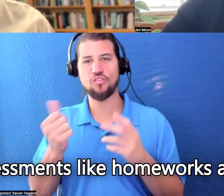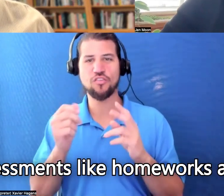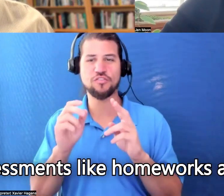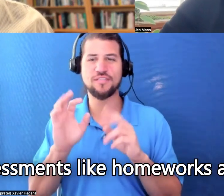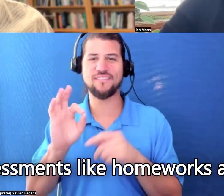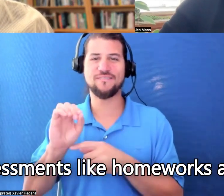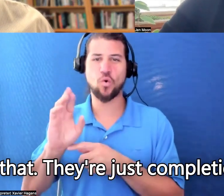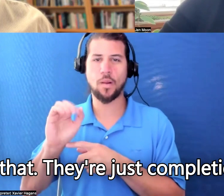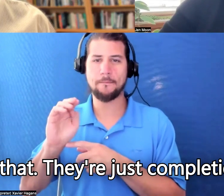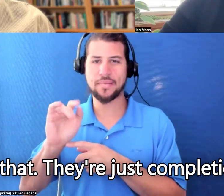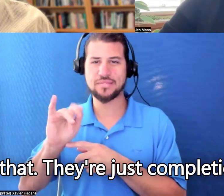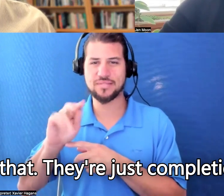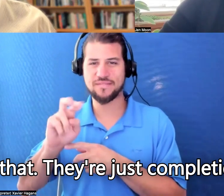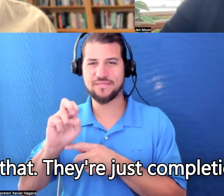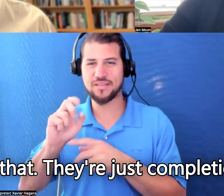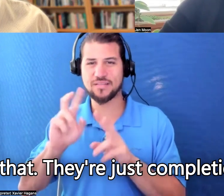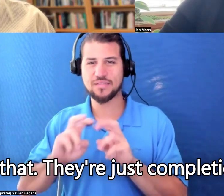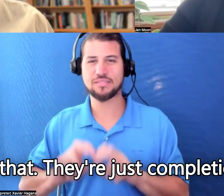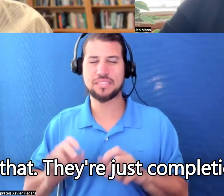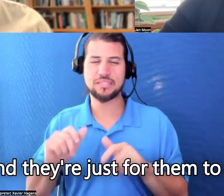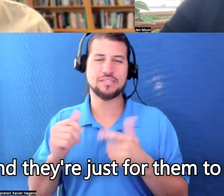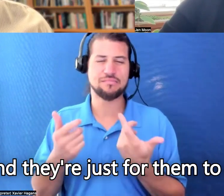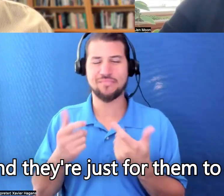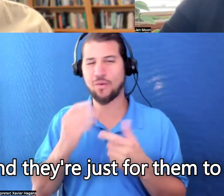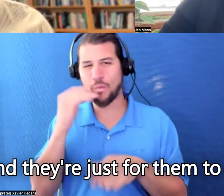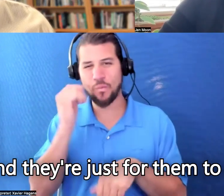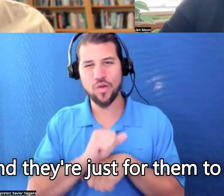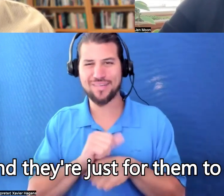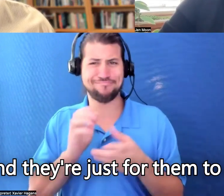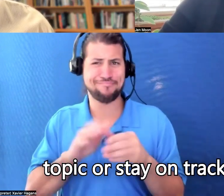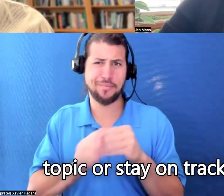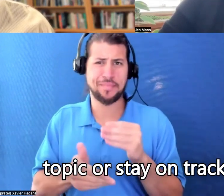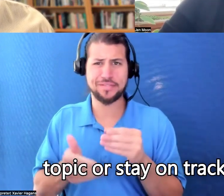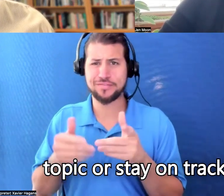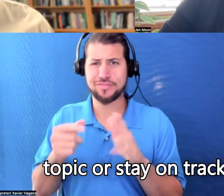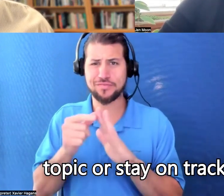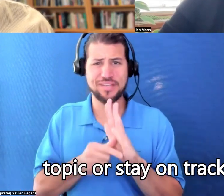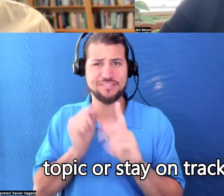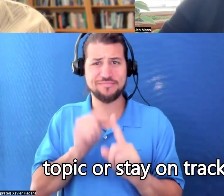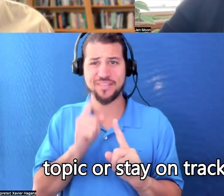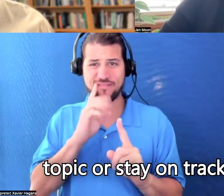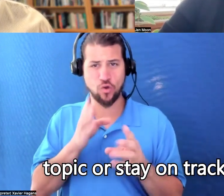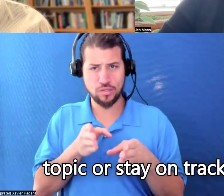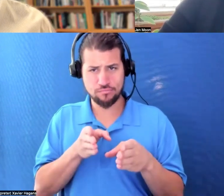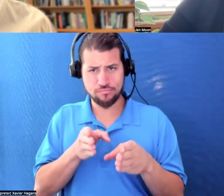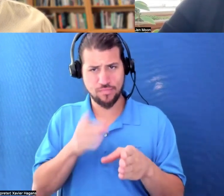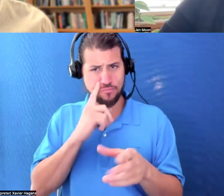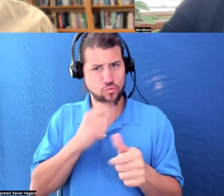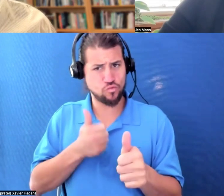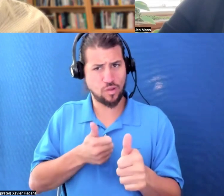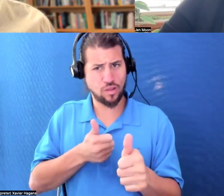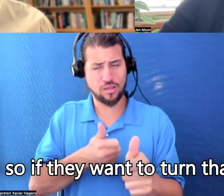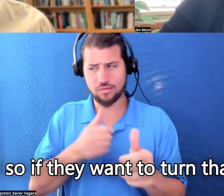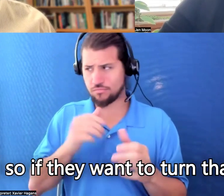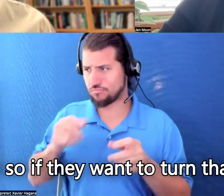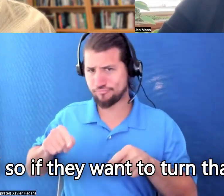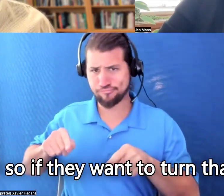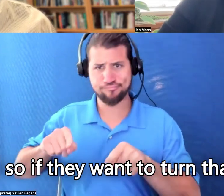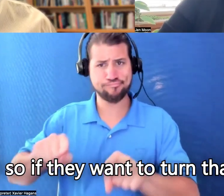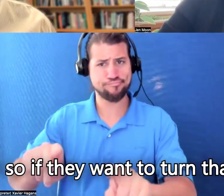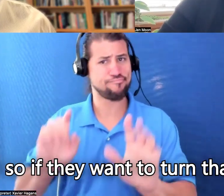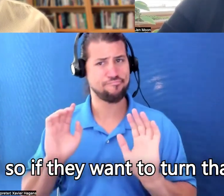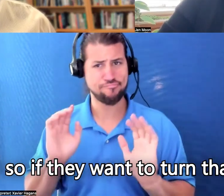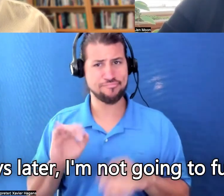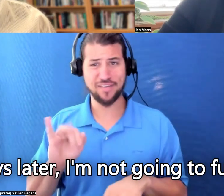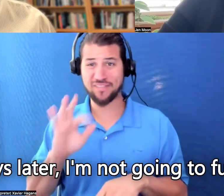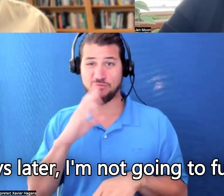like homeworks and things like that. They're just completion grades, and they're just for them to stay on topic or stay on track. And so if they want